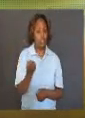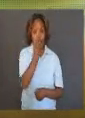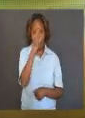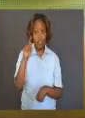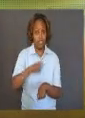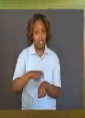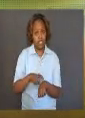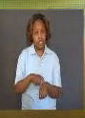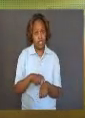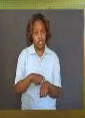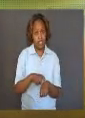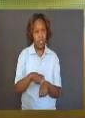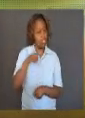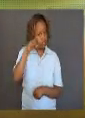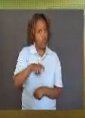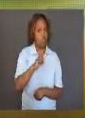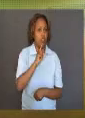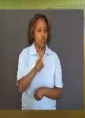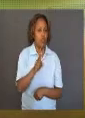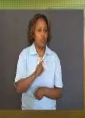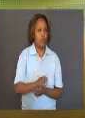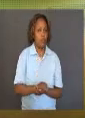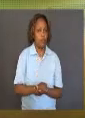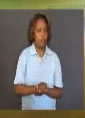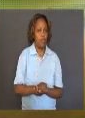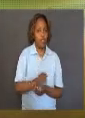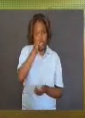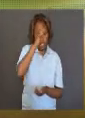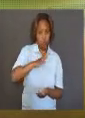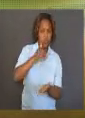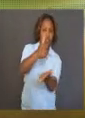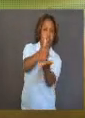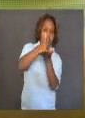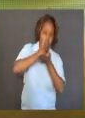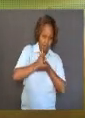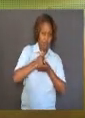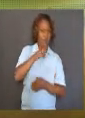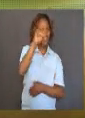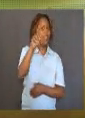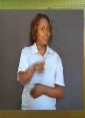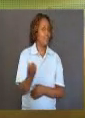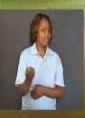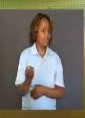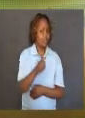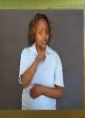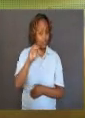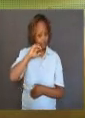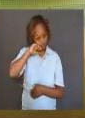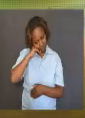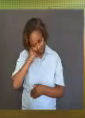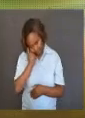Sometimes it is necessary to ask for help. You should not